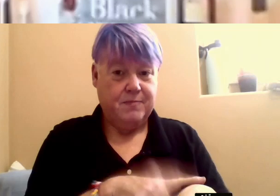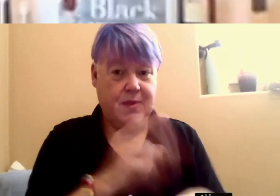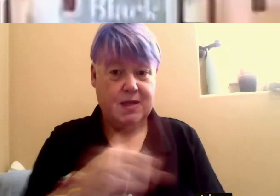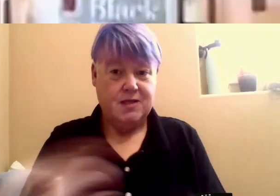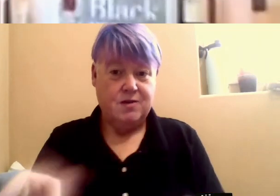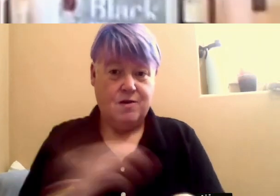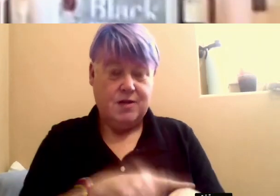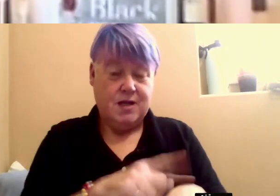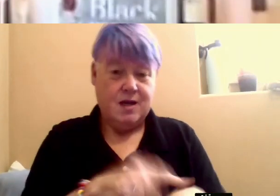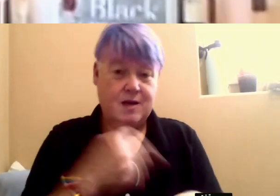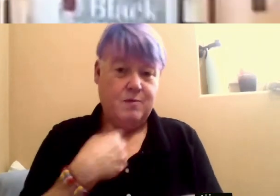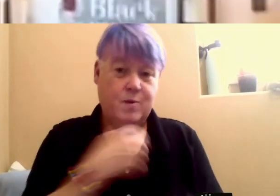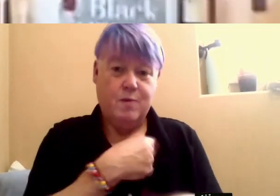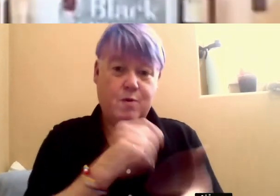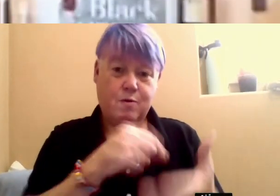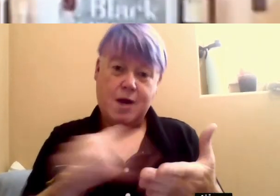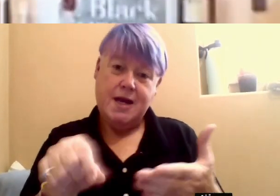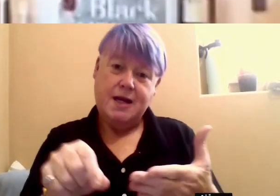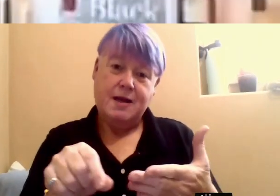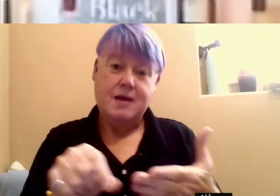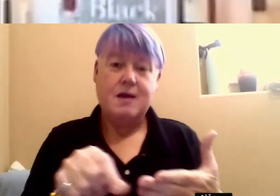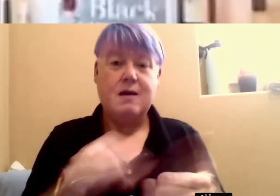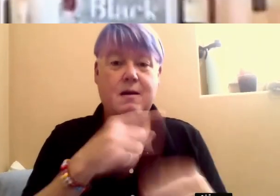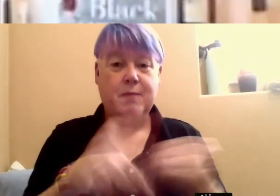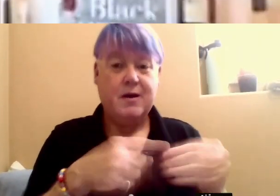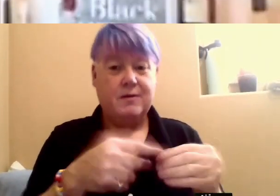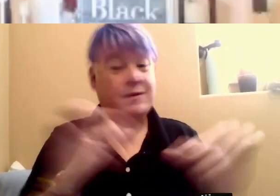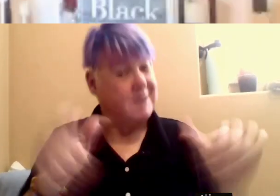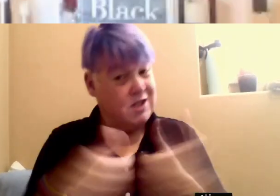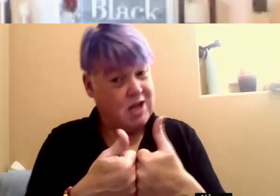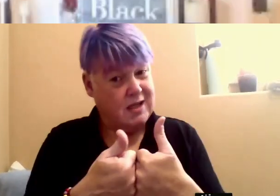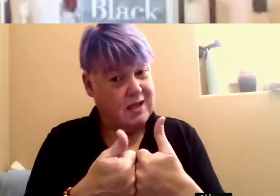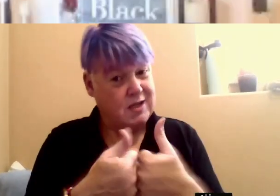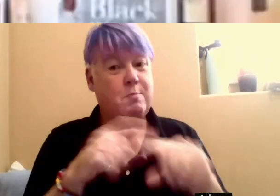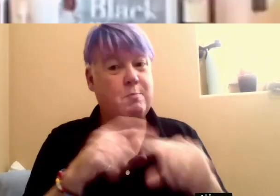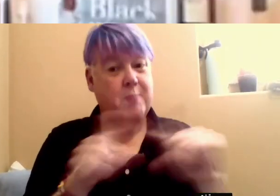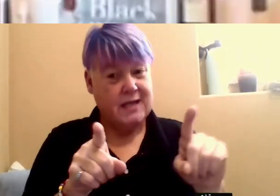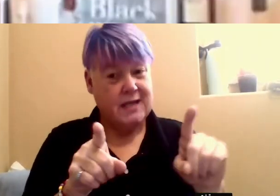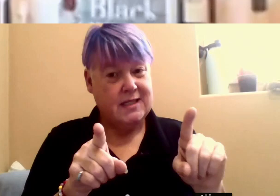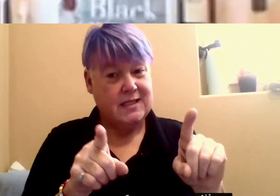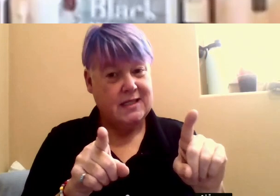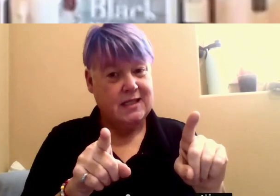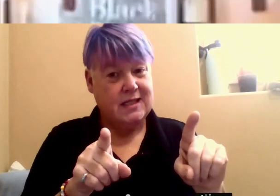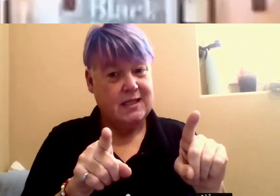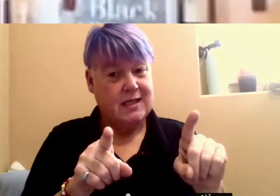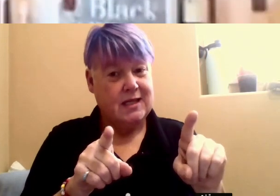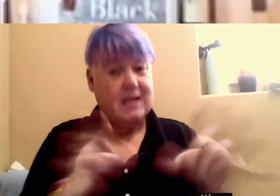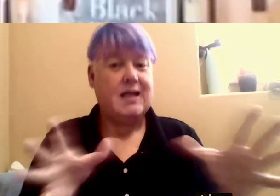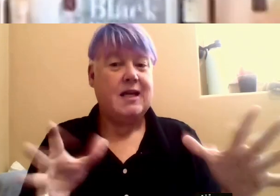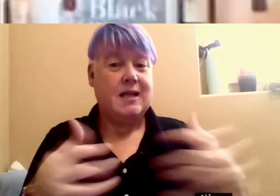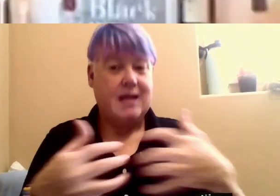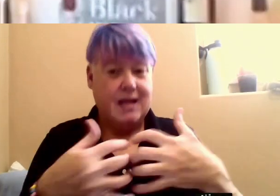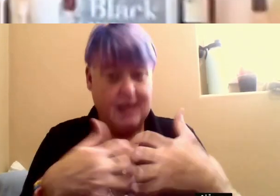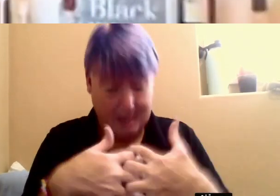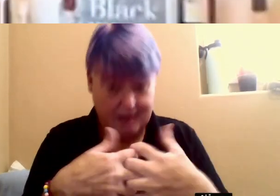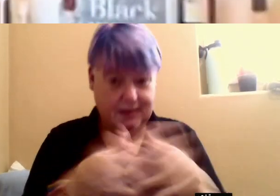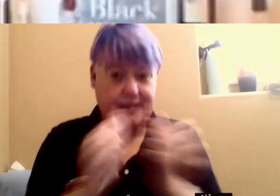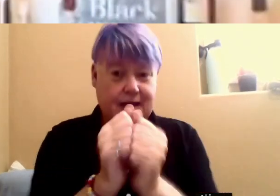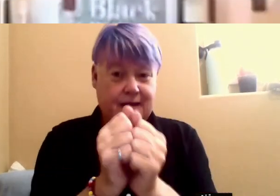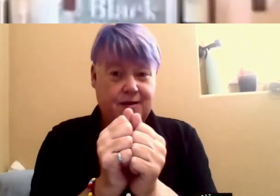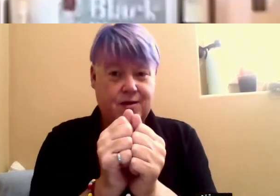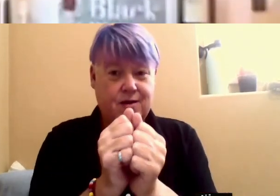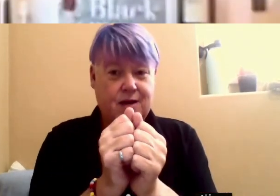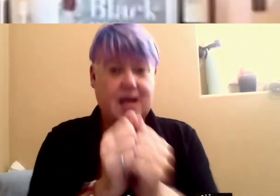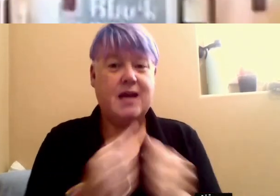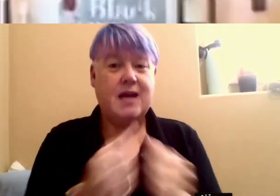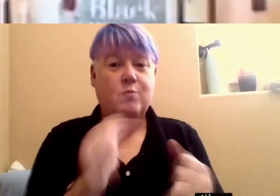writing about. So that was also a bit of a challenge, but it was like patching it all together and making it feel seamless